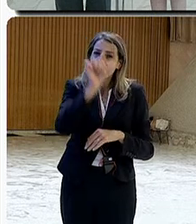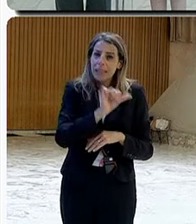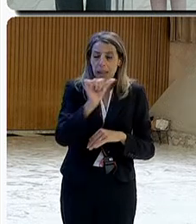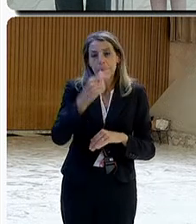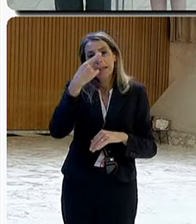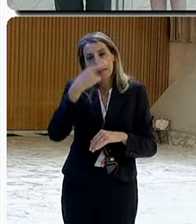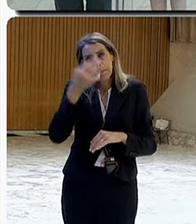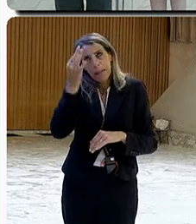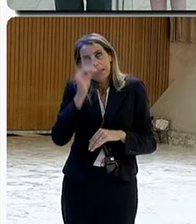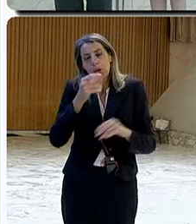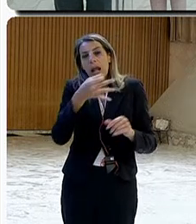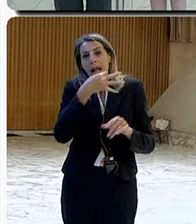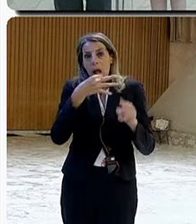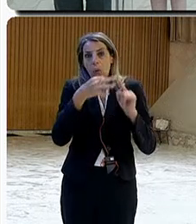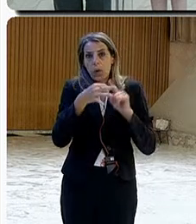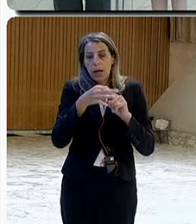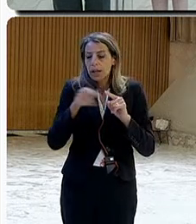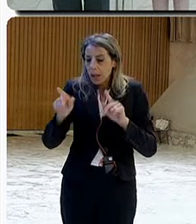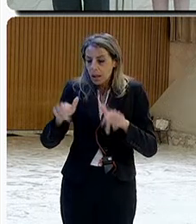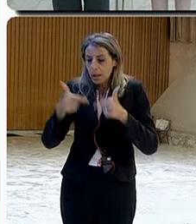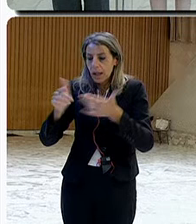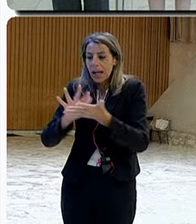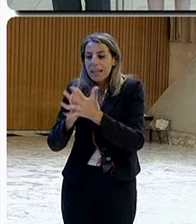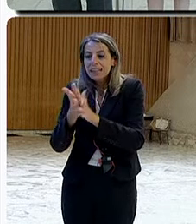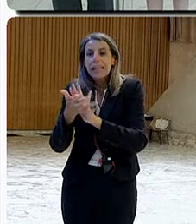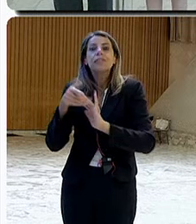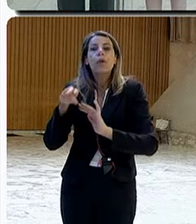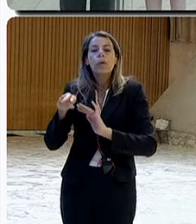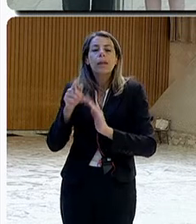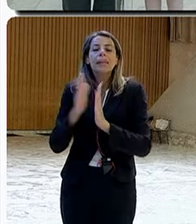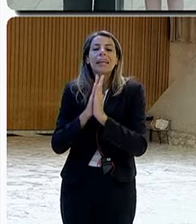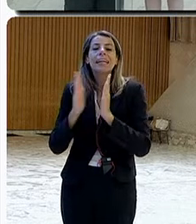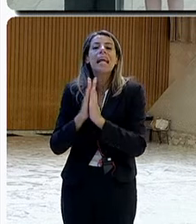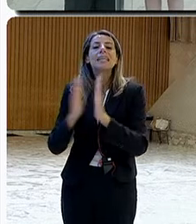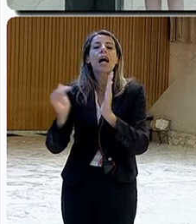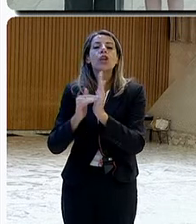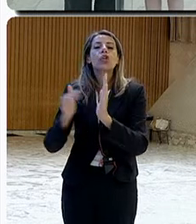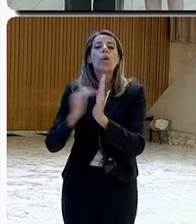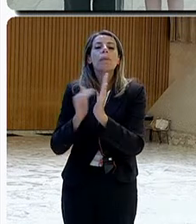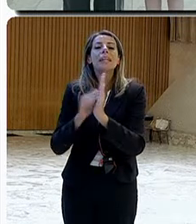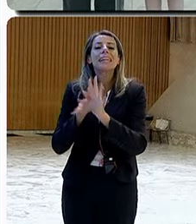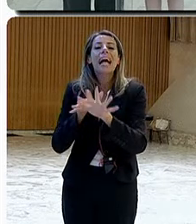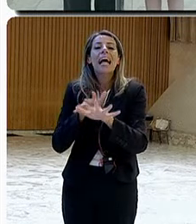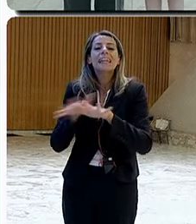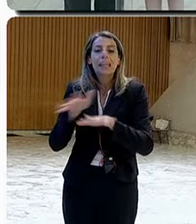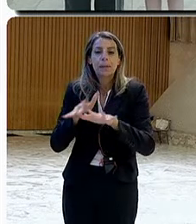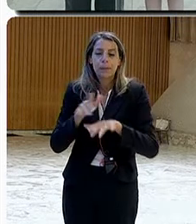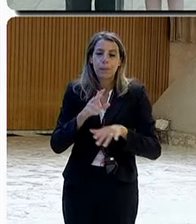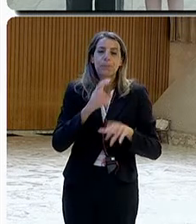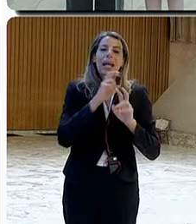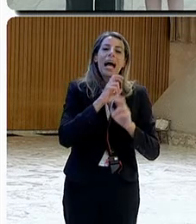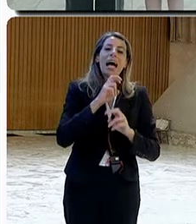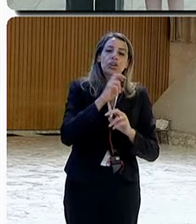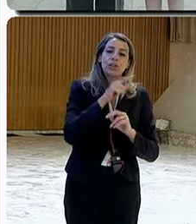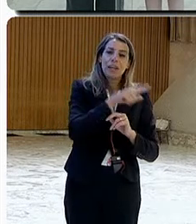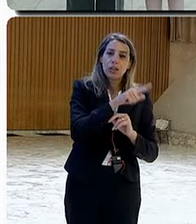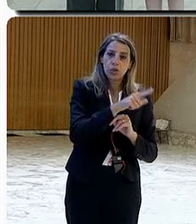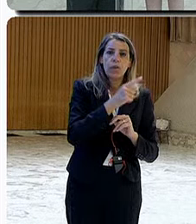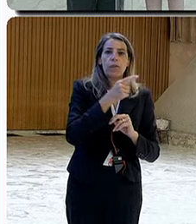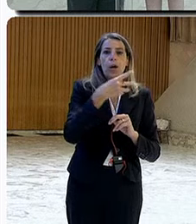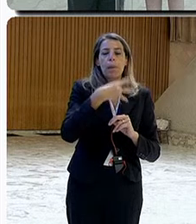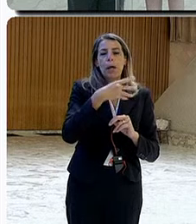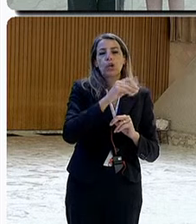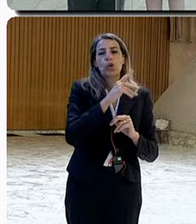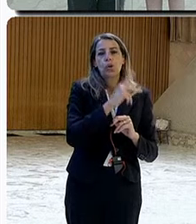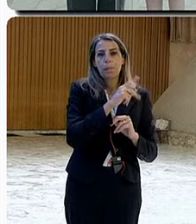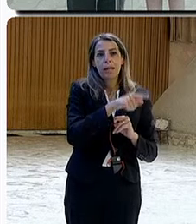be transformed into dynamic domestic churches. In the words of Archbishop Michael Moradian, the Armenian Catholic Eparch of North